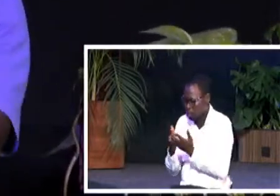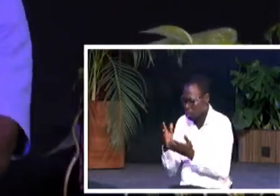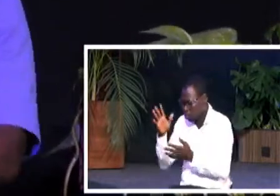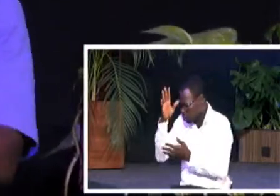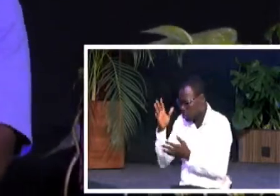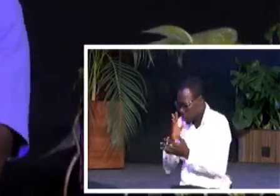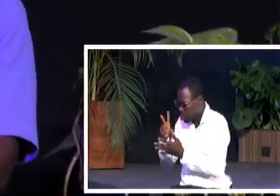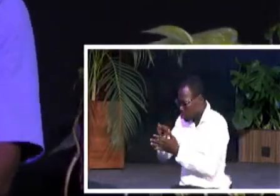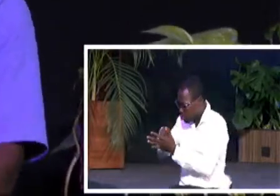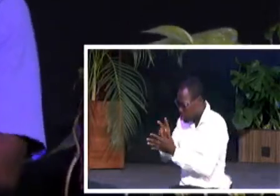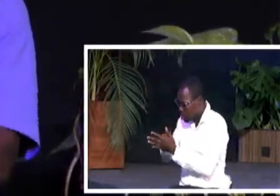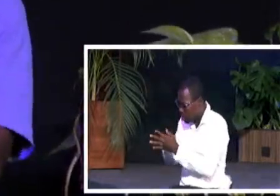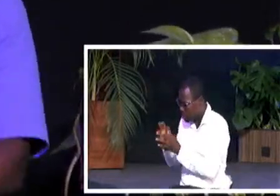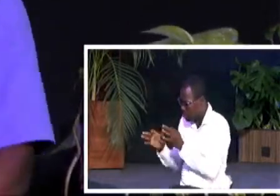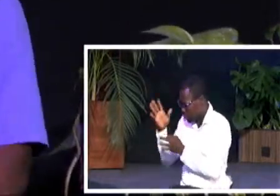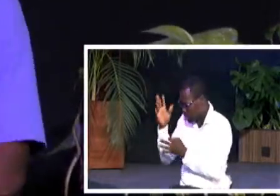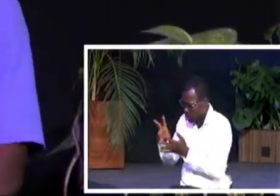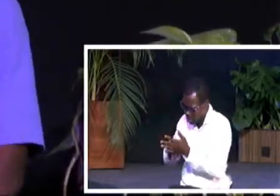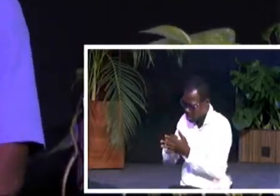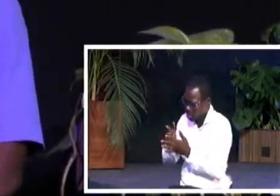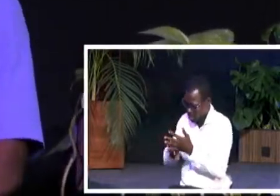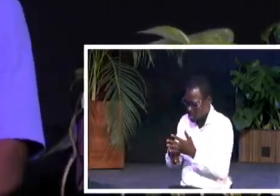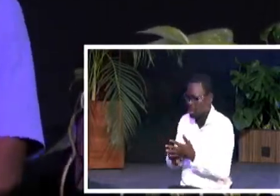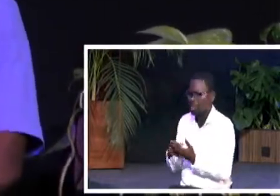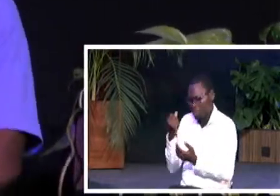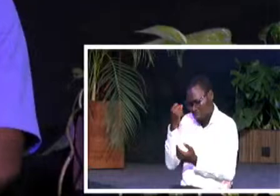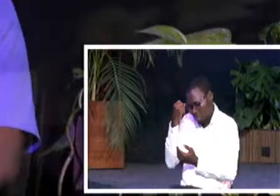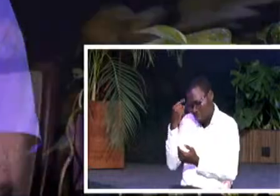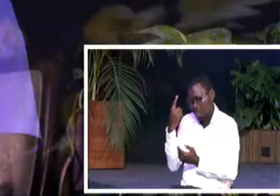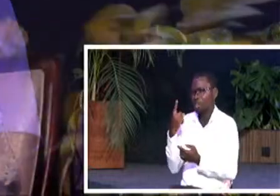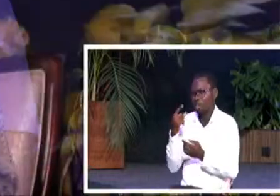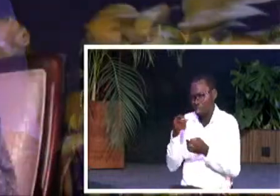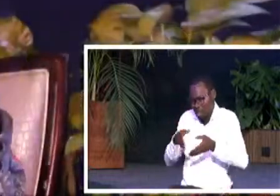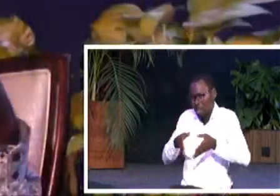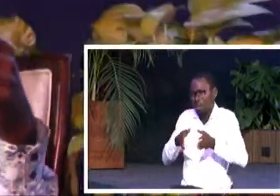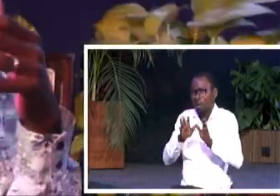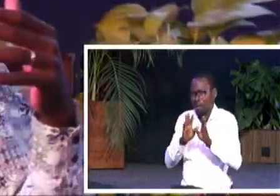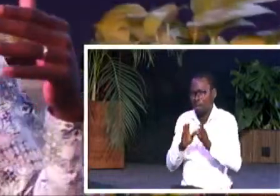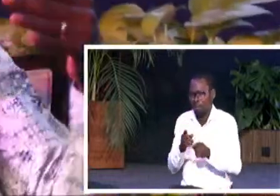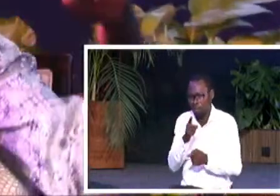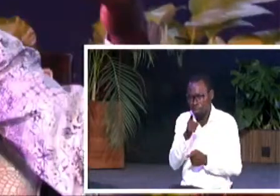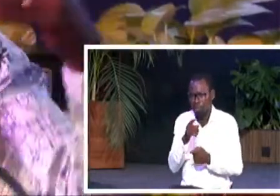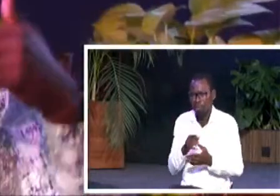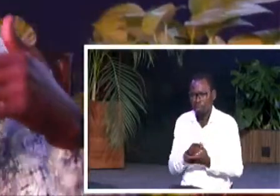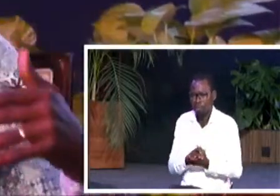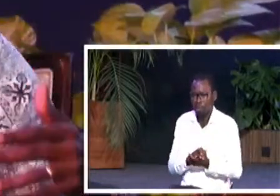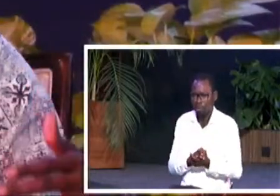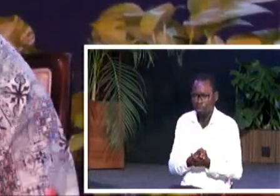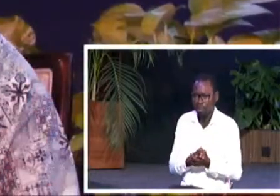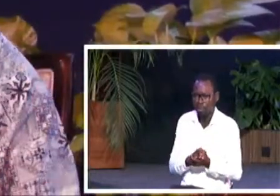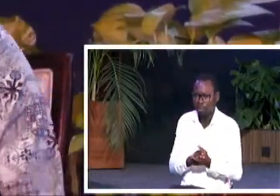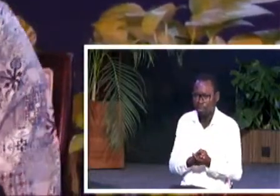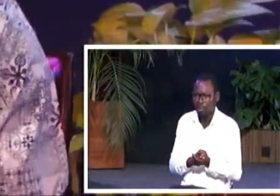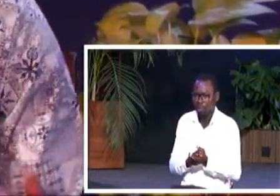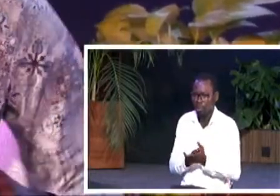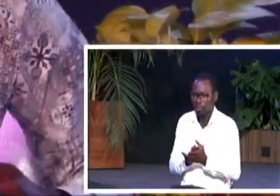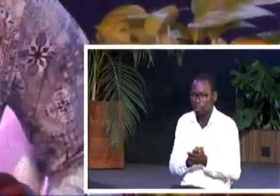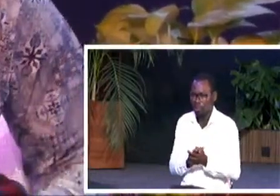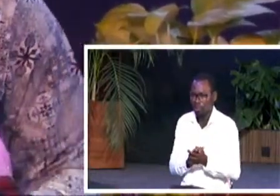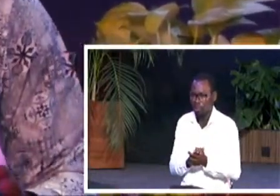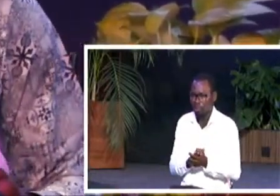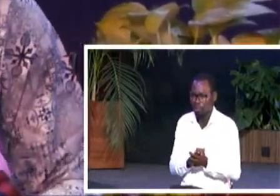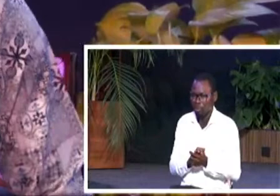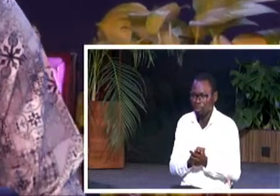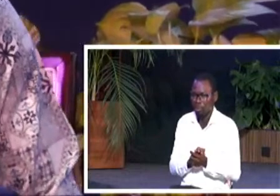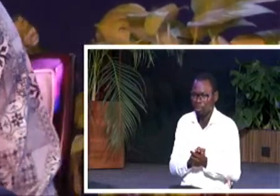when they read and do their research, they will know that what you are saying is true. One parent said the child brought a PowerPoint presentation.